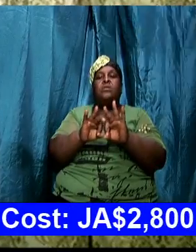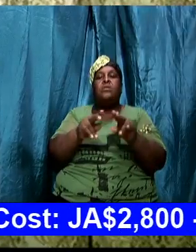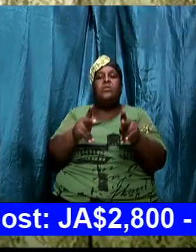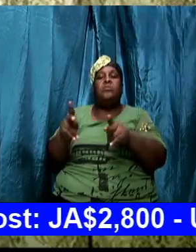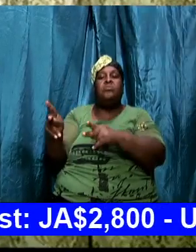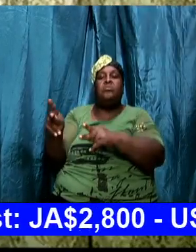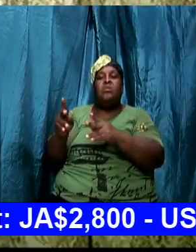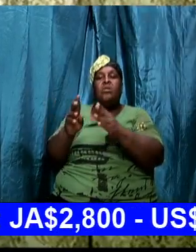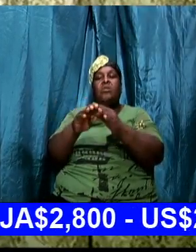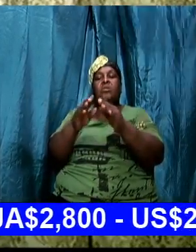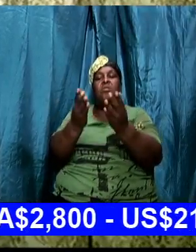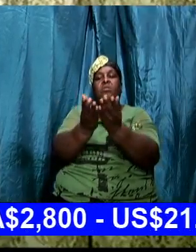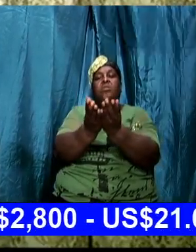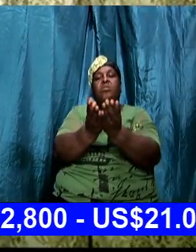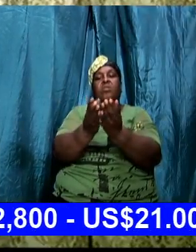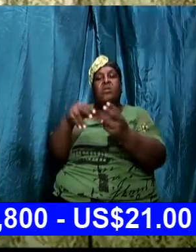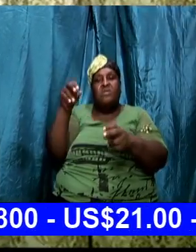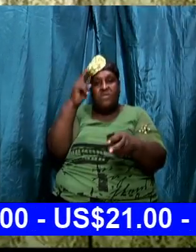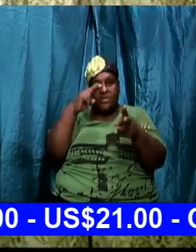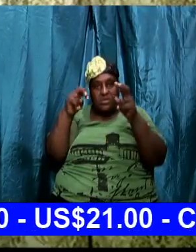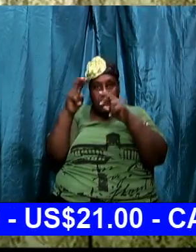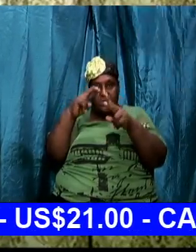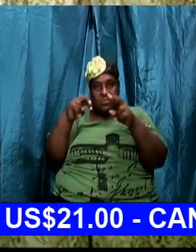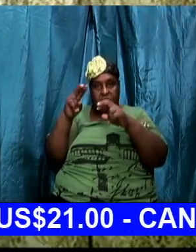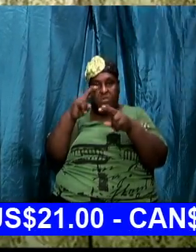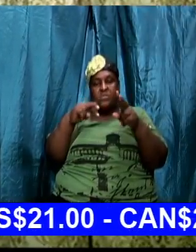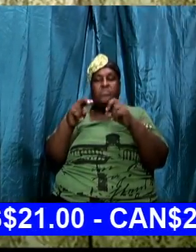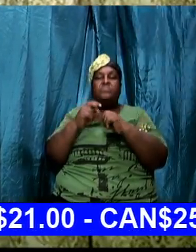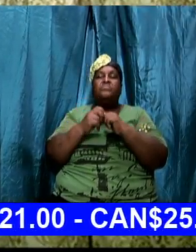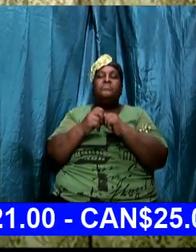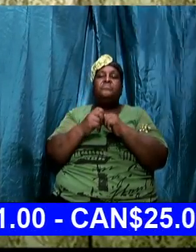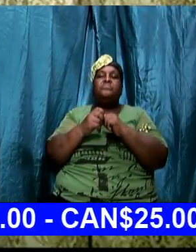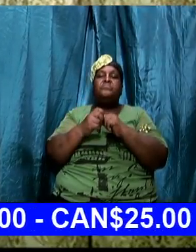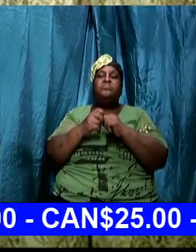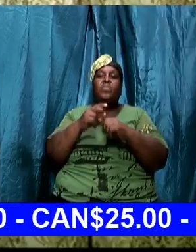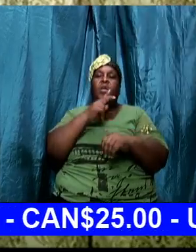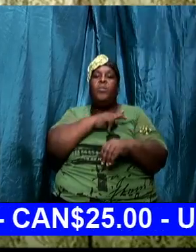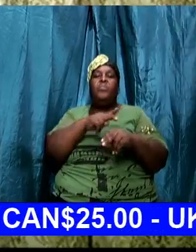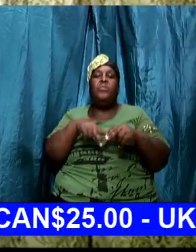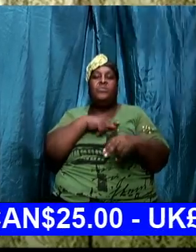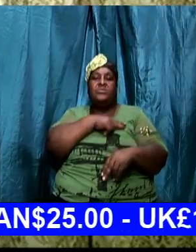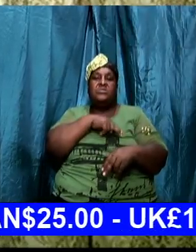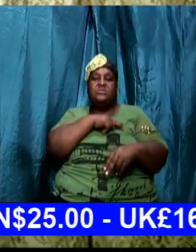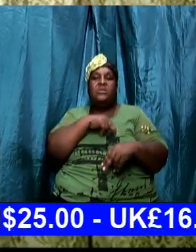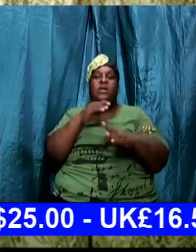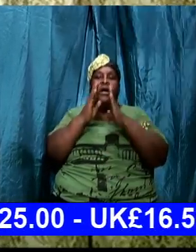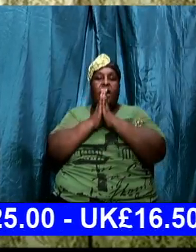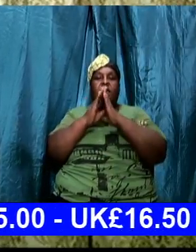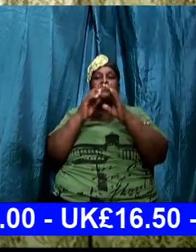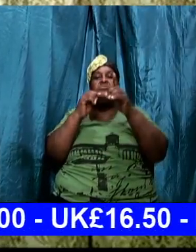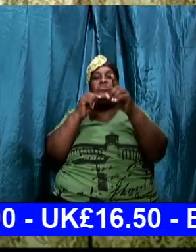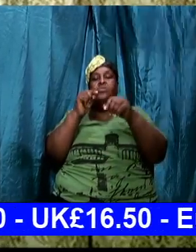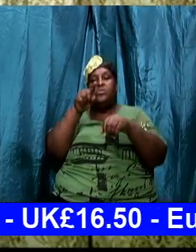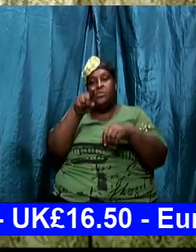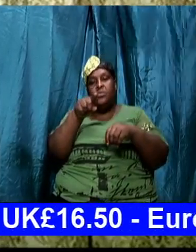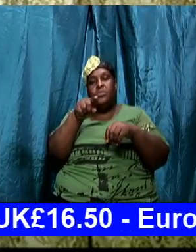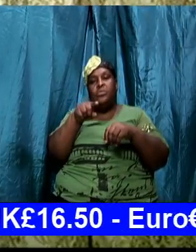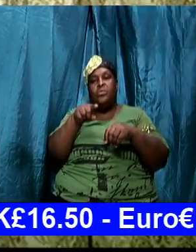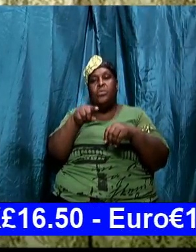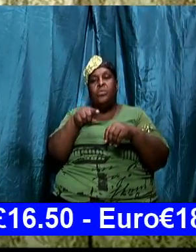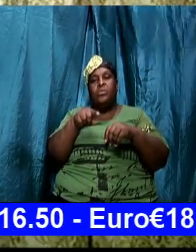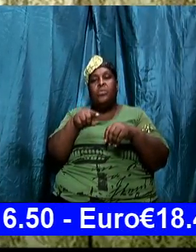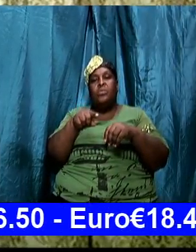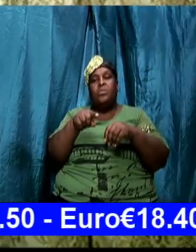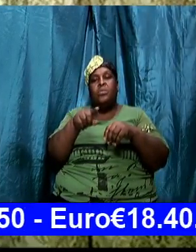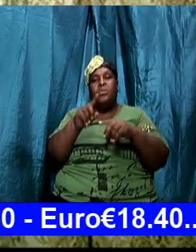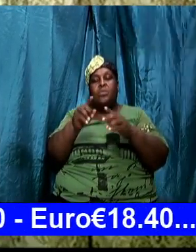book on the search engine of Amazon. And I am personally asking, please get back on. You ordered